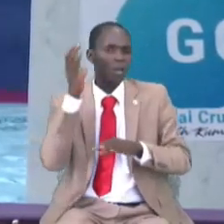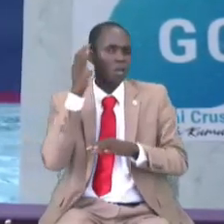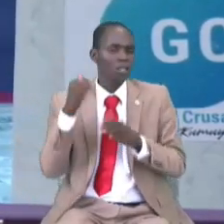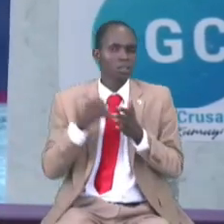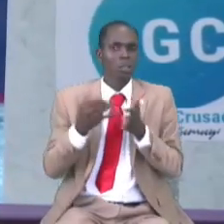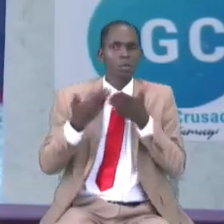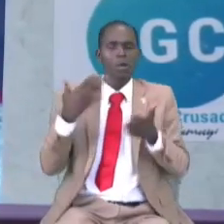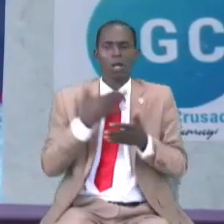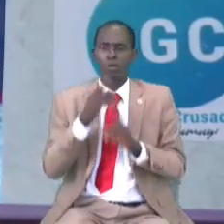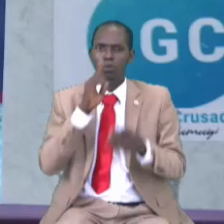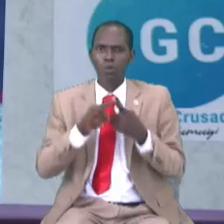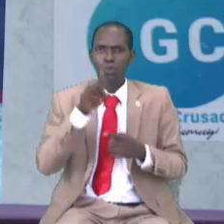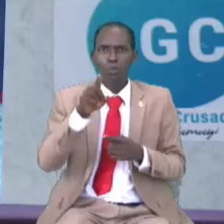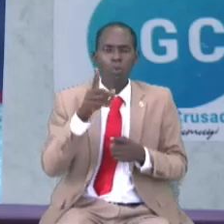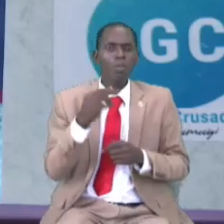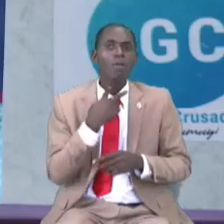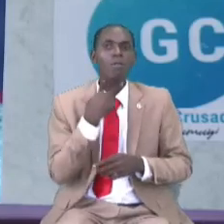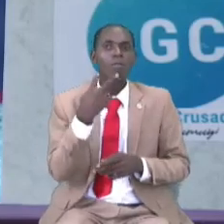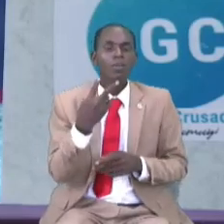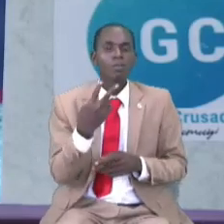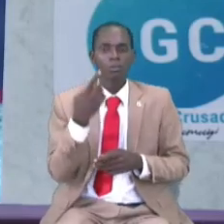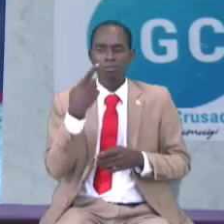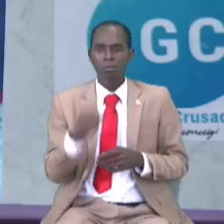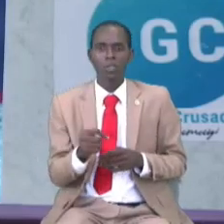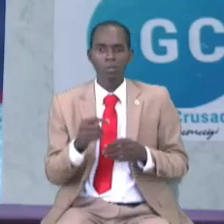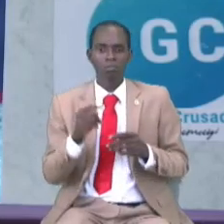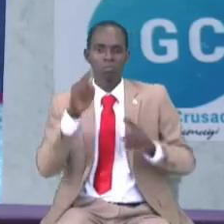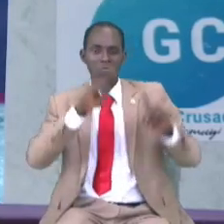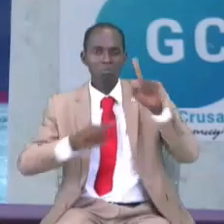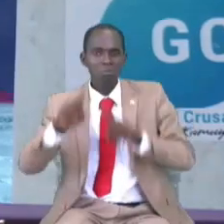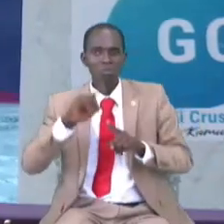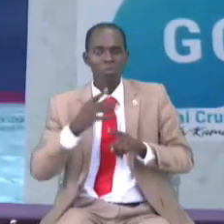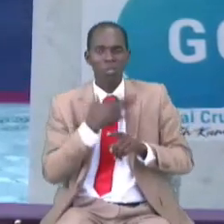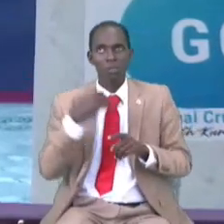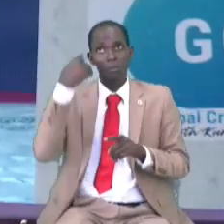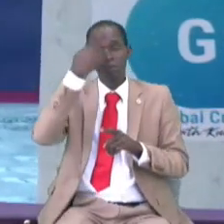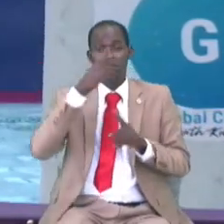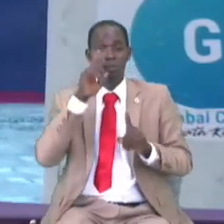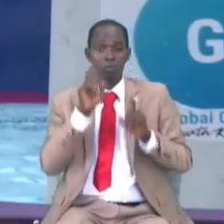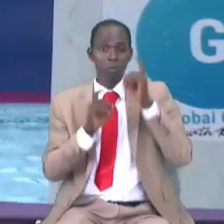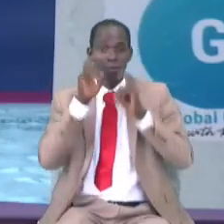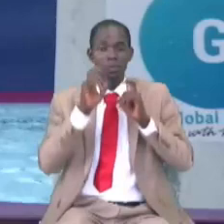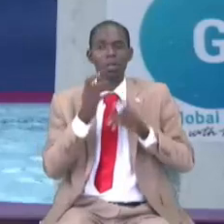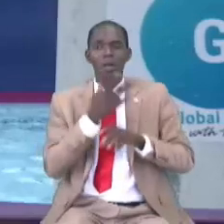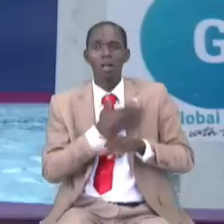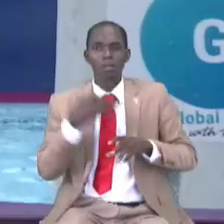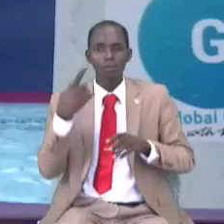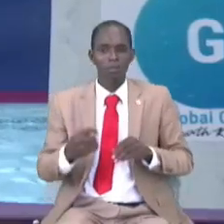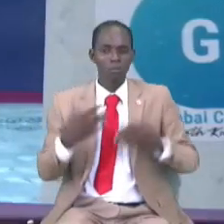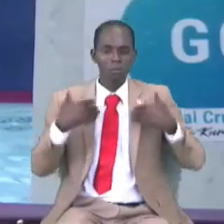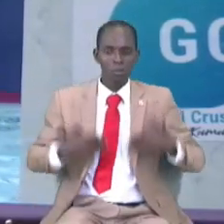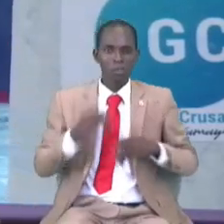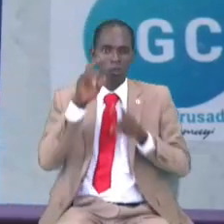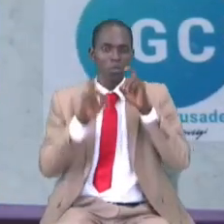the look, and the position, everything that he does, he's not doing it just habitually. He's never been